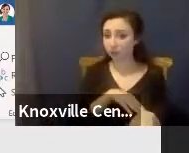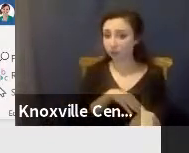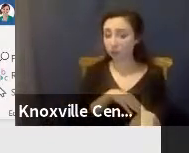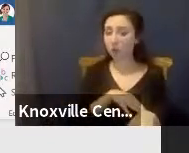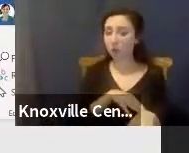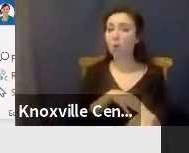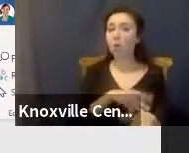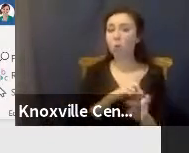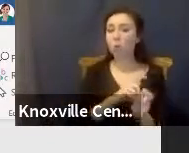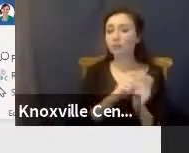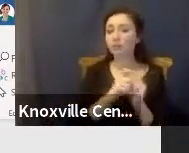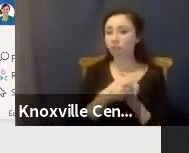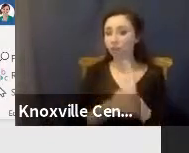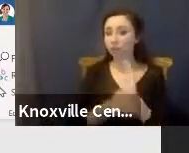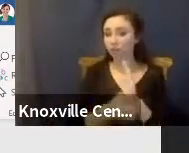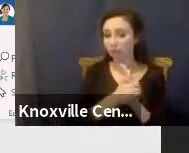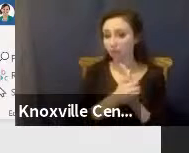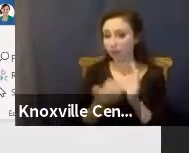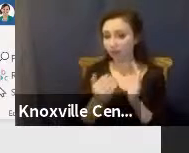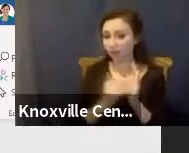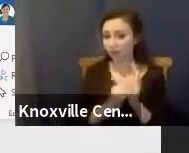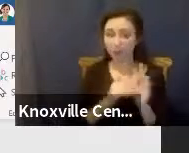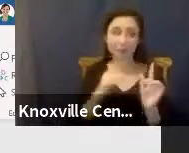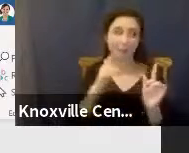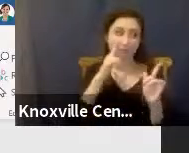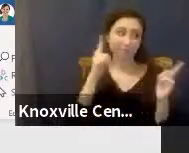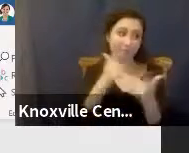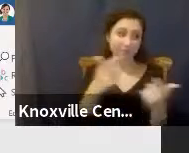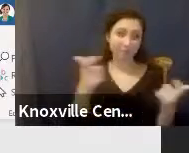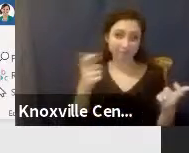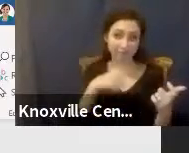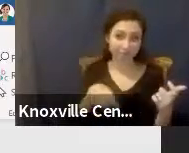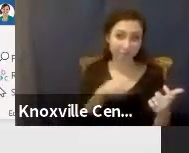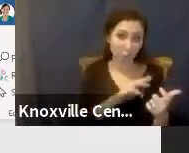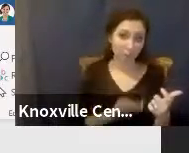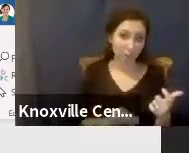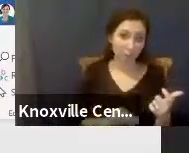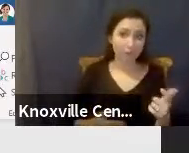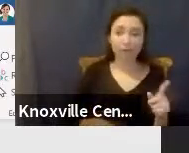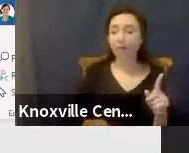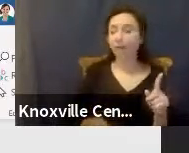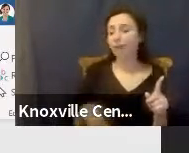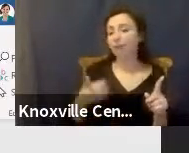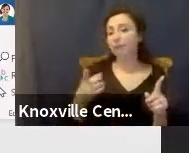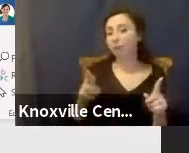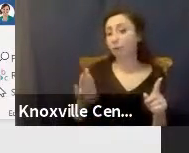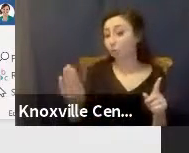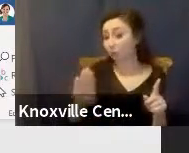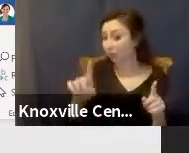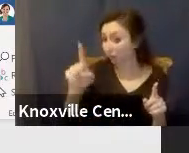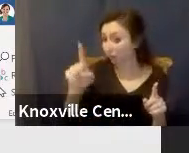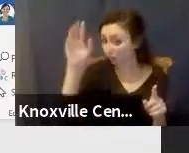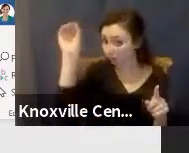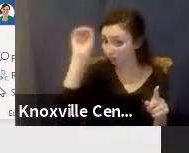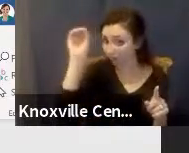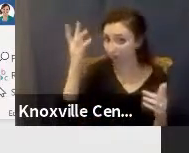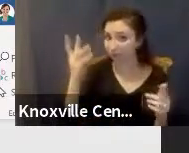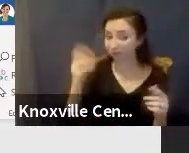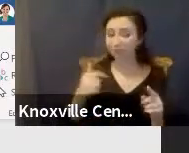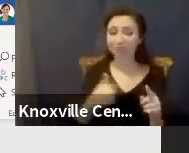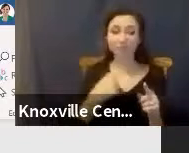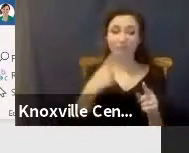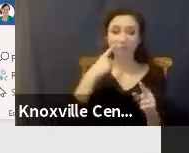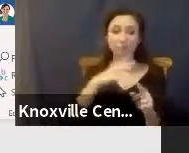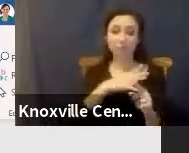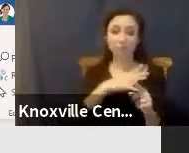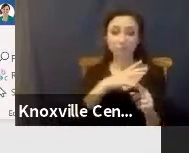this? That's up to you all, Mayor. Dr. B, what do you think about that? I think that's fine. I think